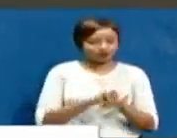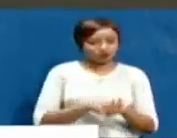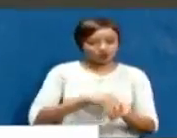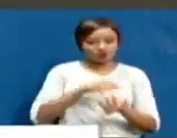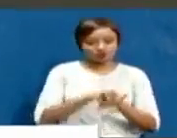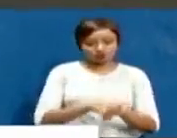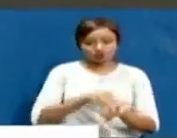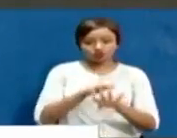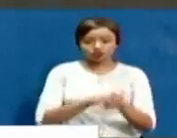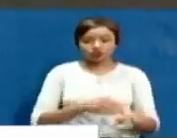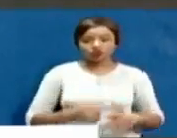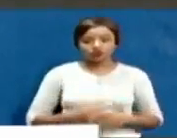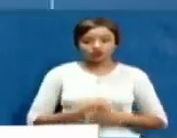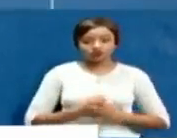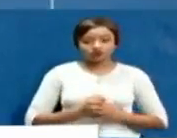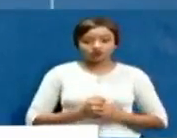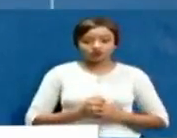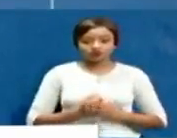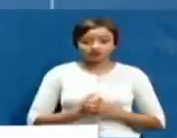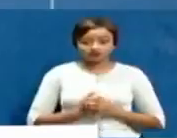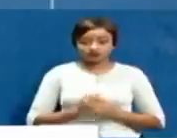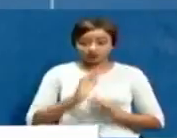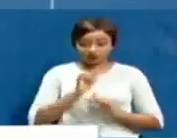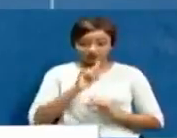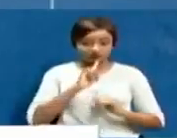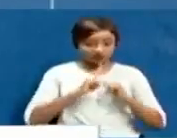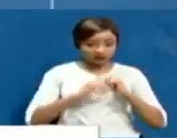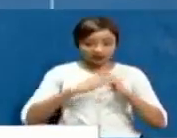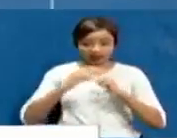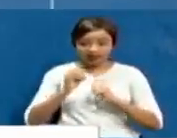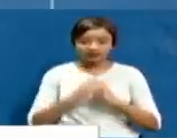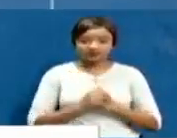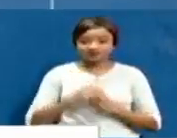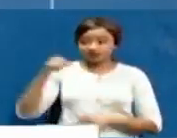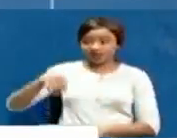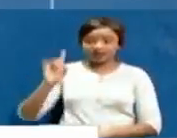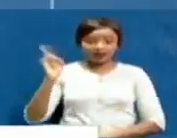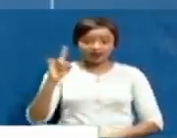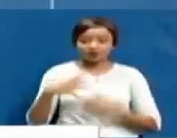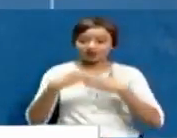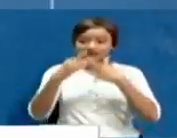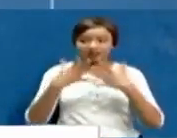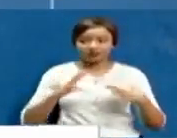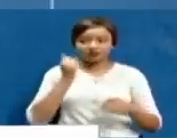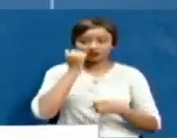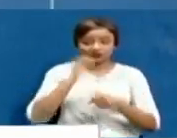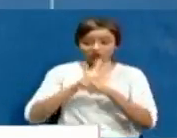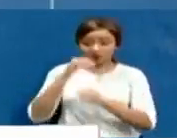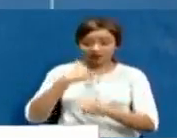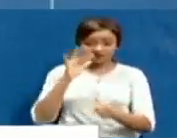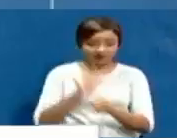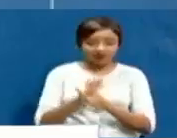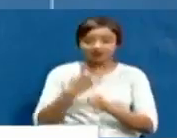hospitalized and even in the home-based care program. Out of the 690 infections, Nairobi remained the country's epicenter, accounting